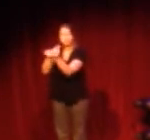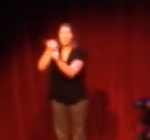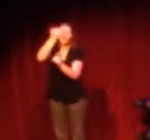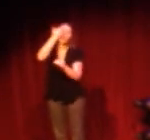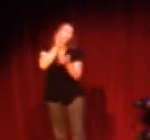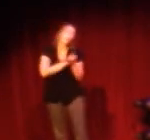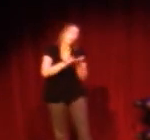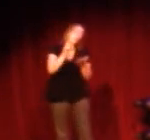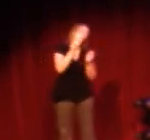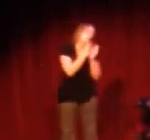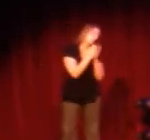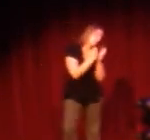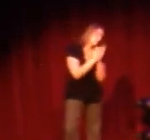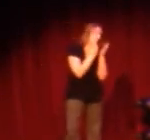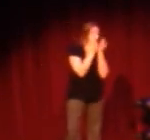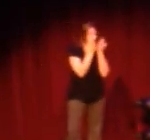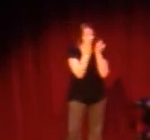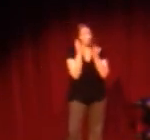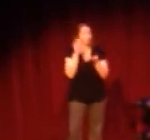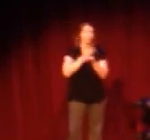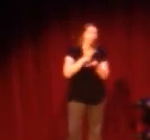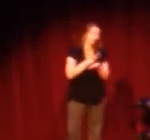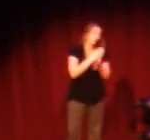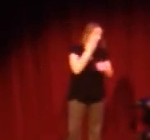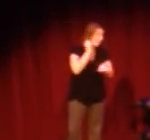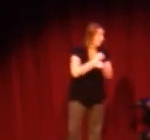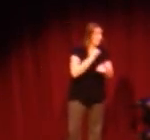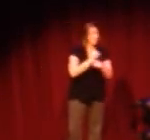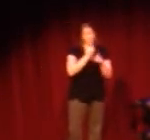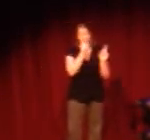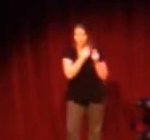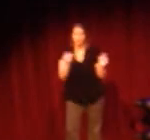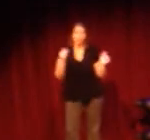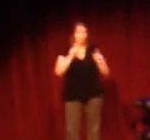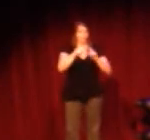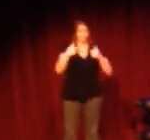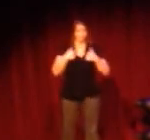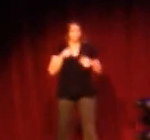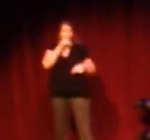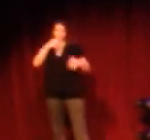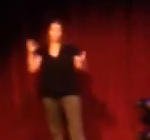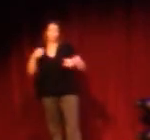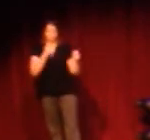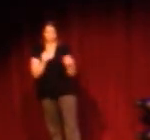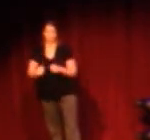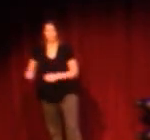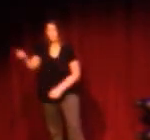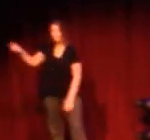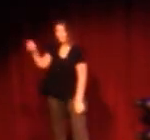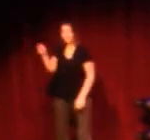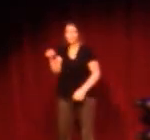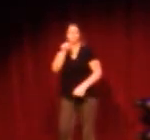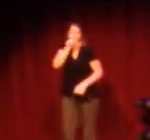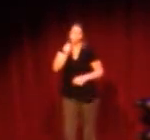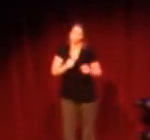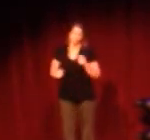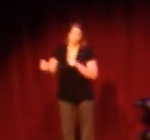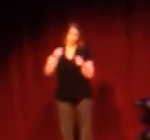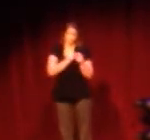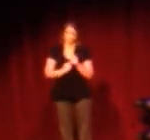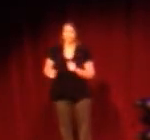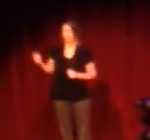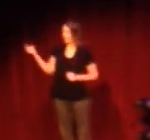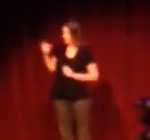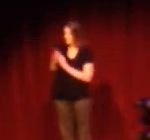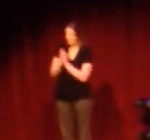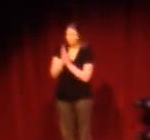all these books and schoolwork and everything, but I loved to play drums. Dan loved to play drums. And because we found something that we